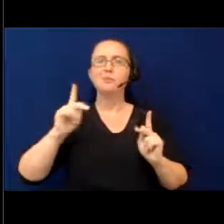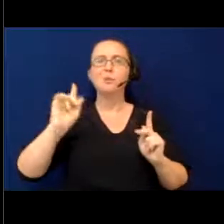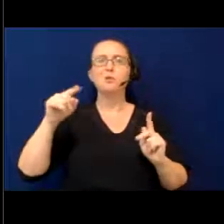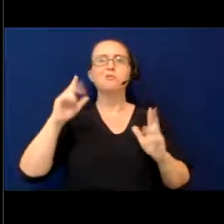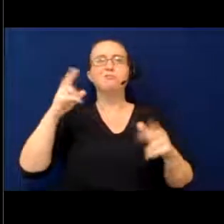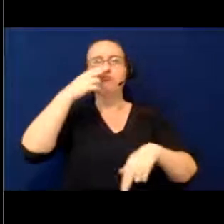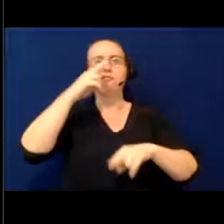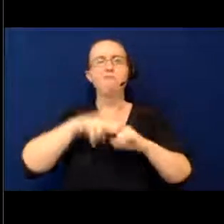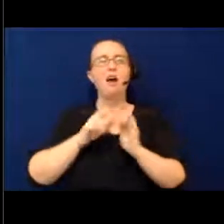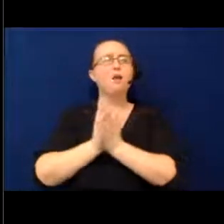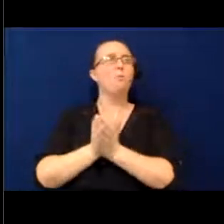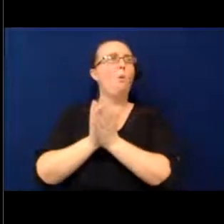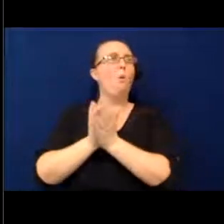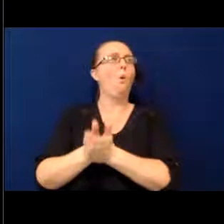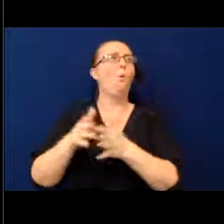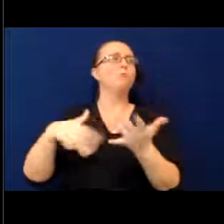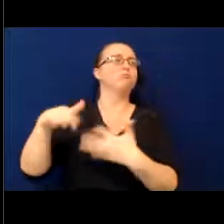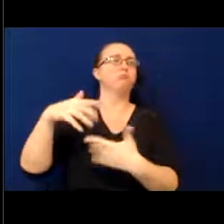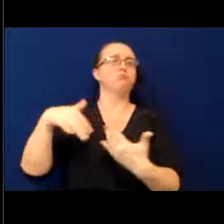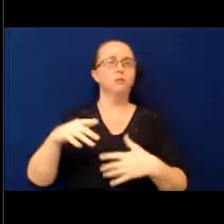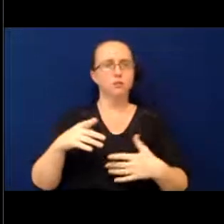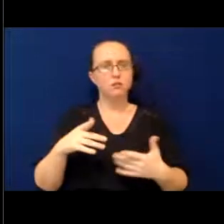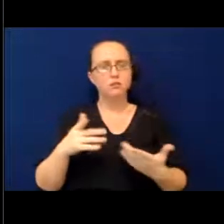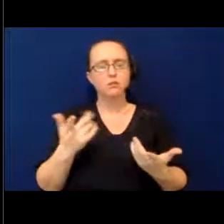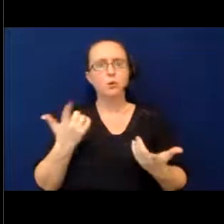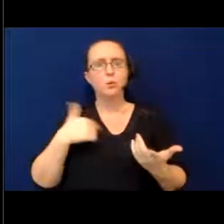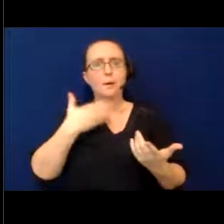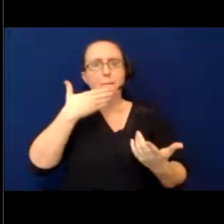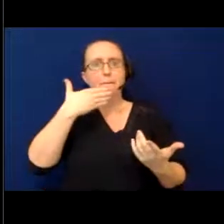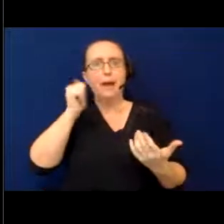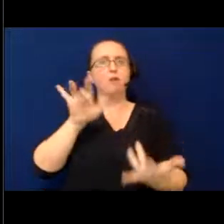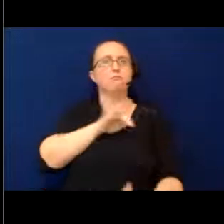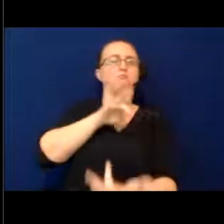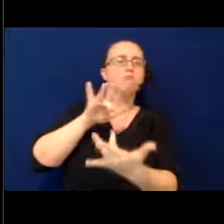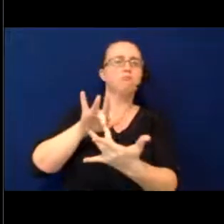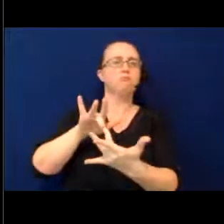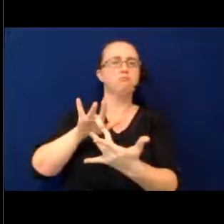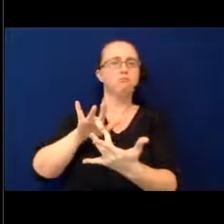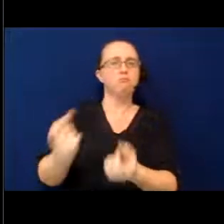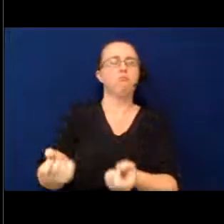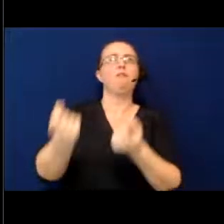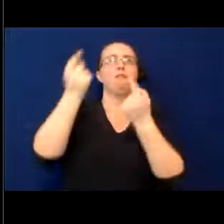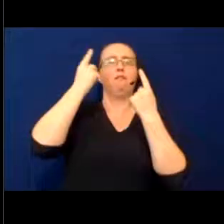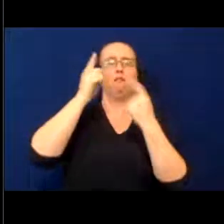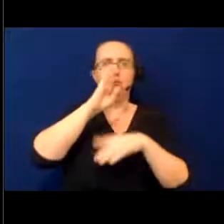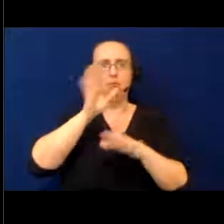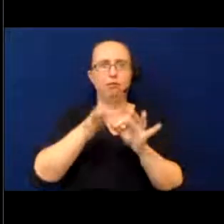their boats, we're able to better reach them by using plain language.